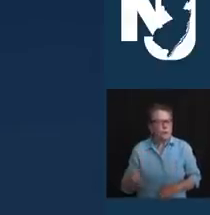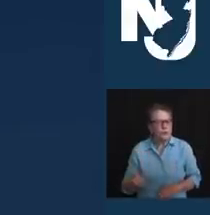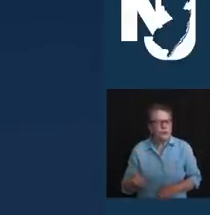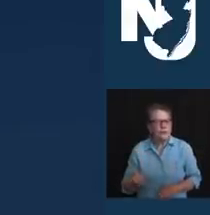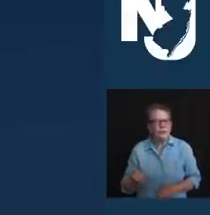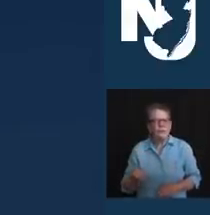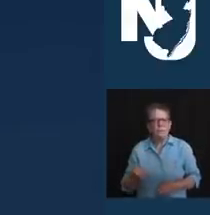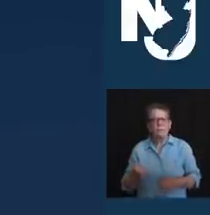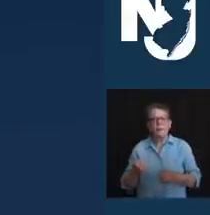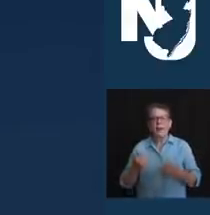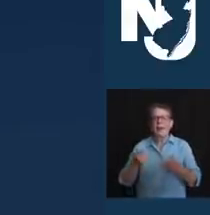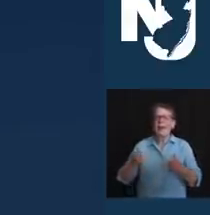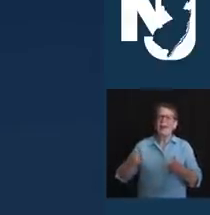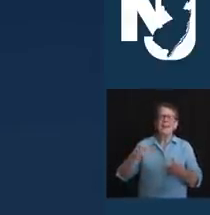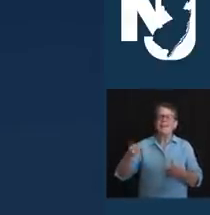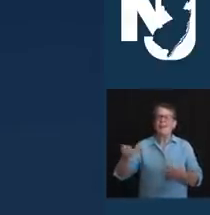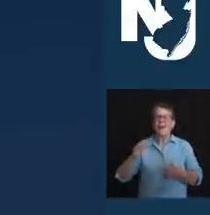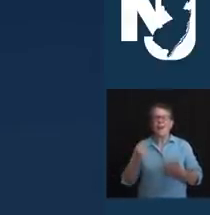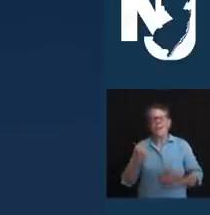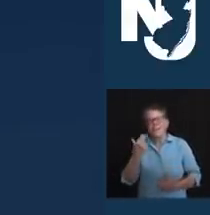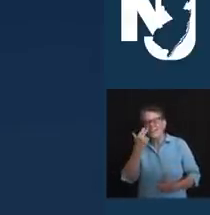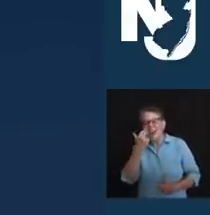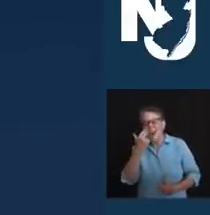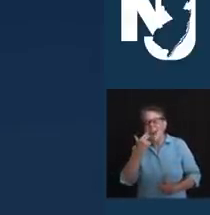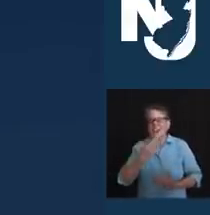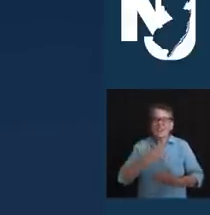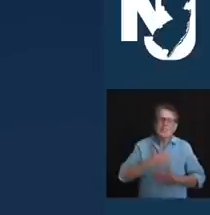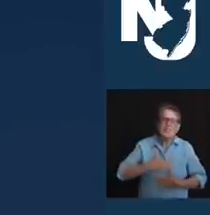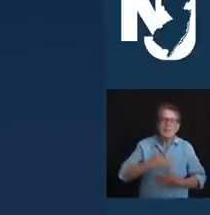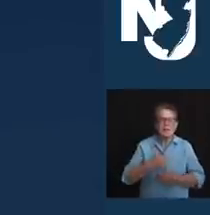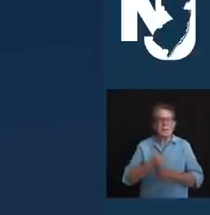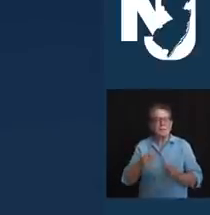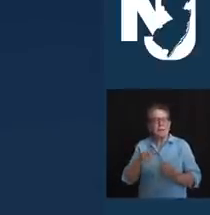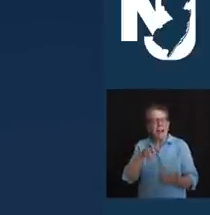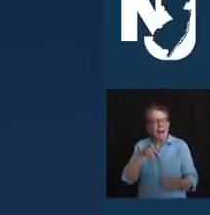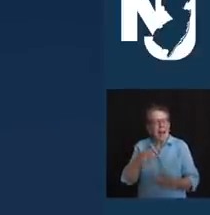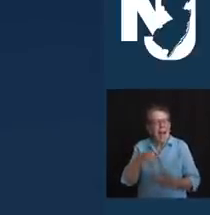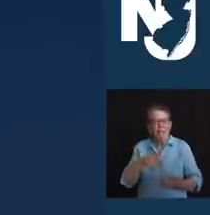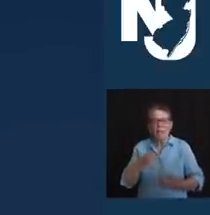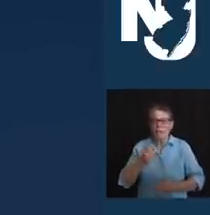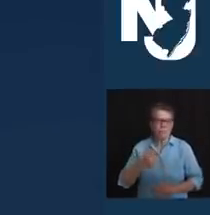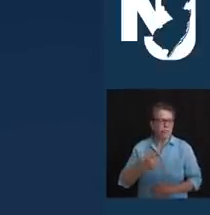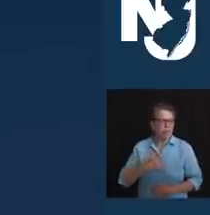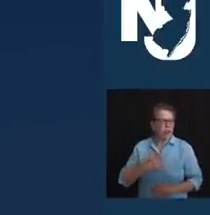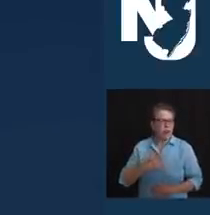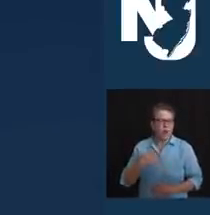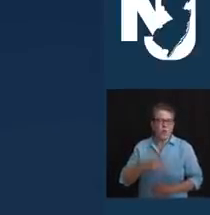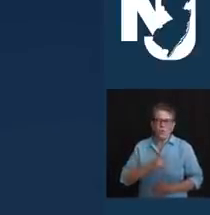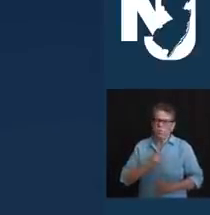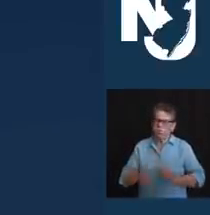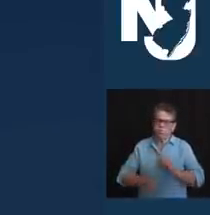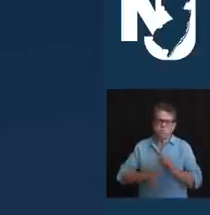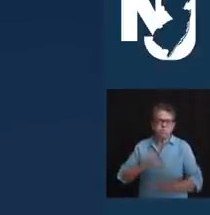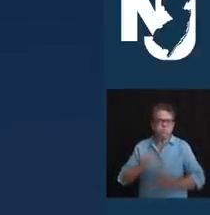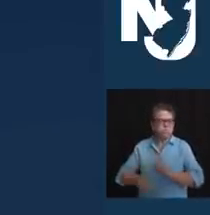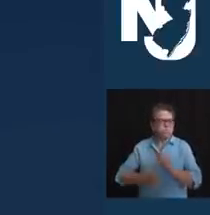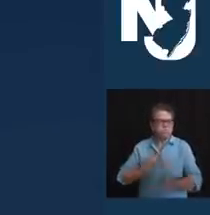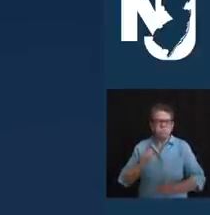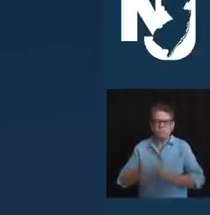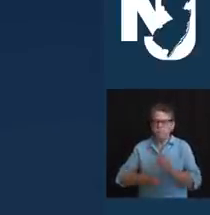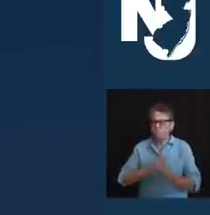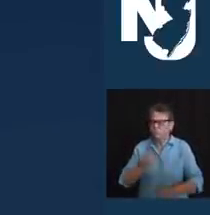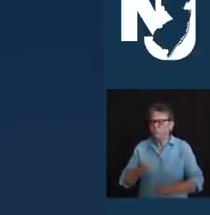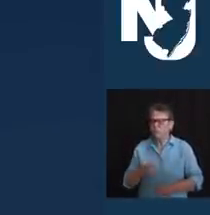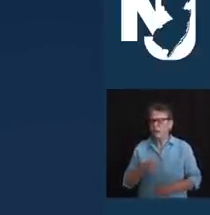himself and was generous with his friends and family. He loved the boss, Bruce Springsteen, and he loved to cook, and the Thanksgiving